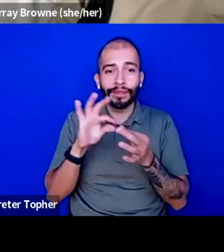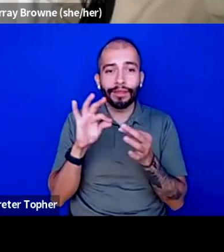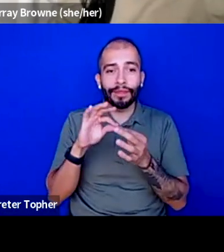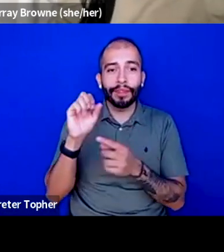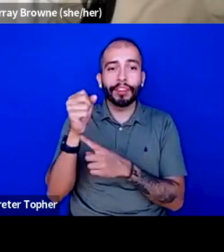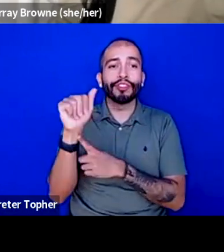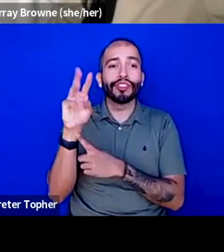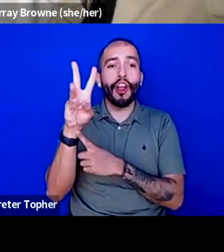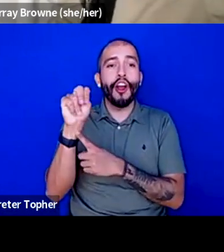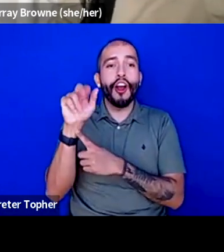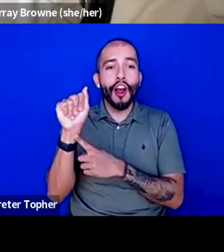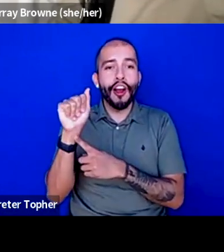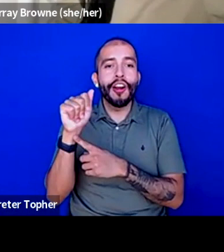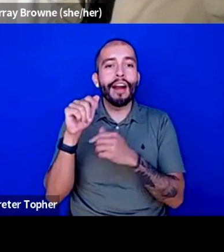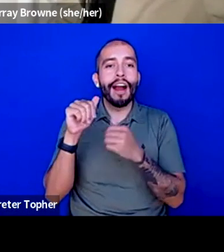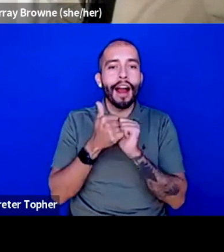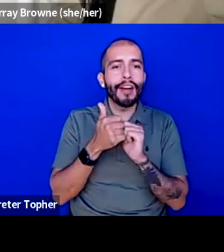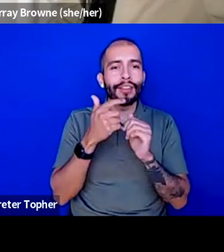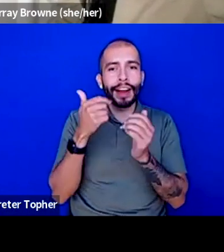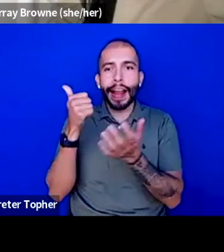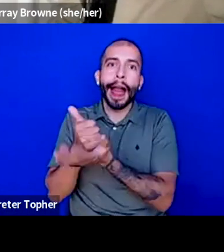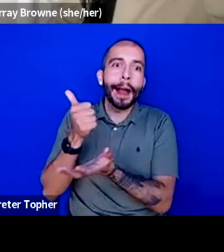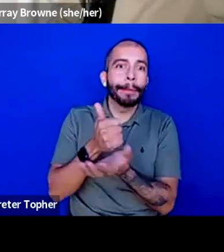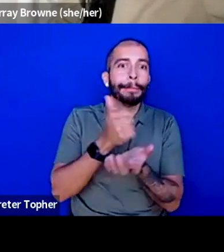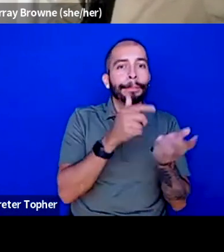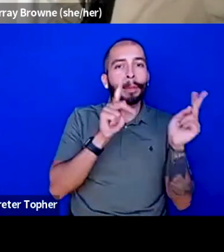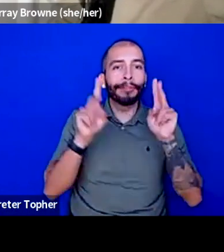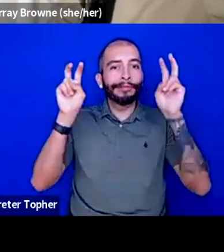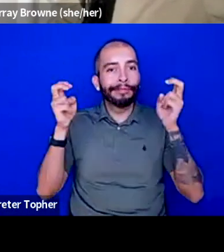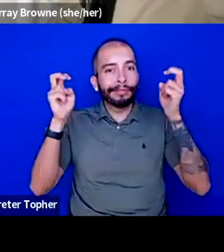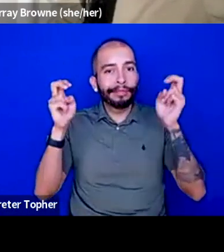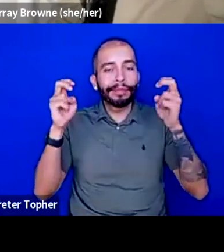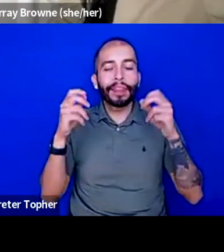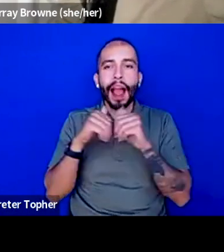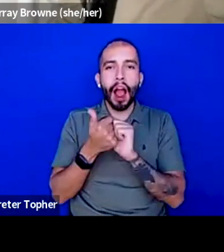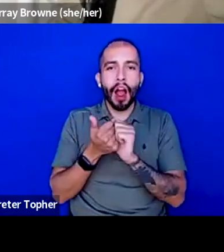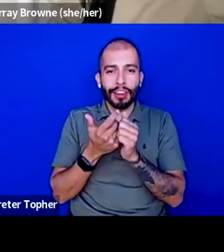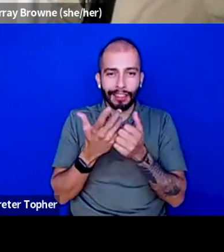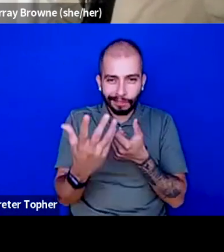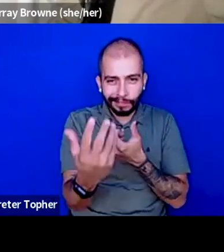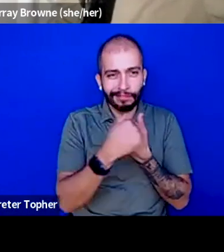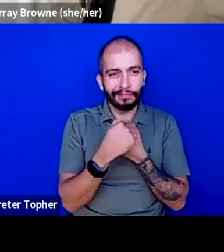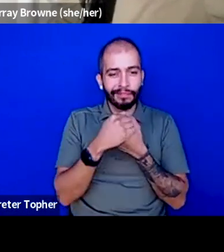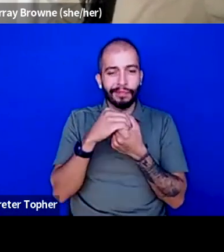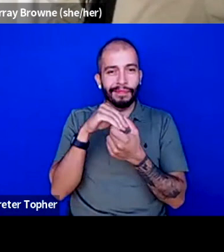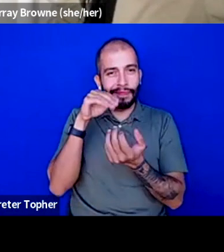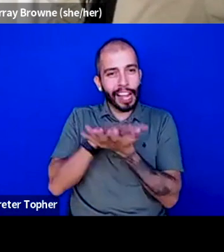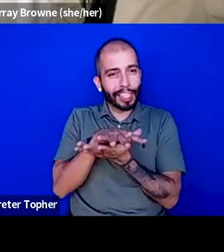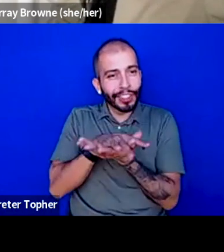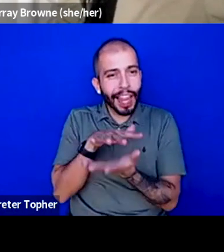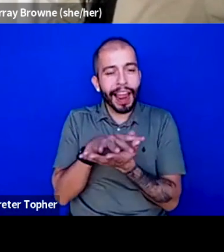do we enact that, or how do we embody that in those kind of educational and teaching spaces in a way that is